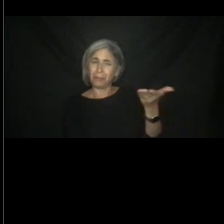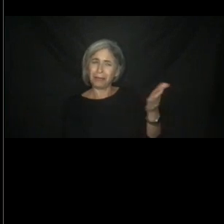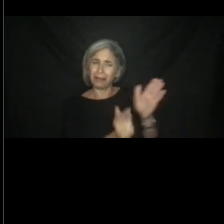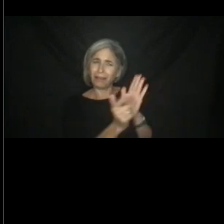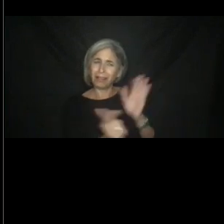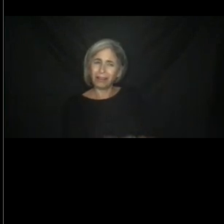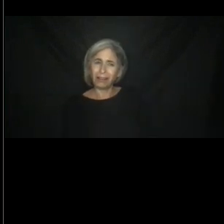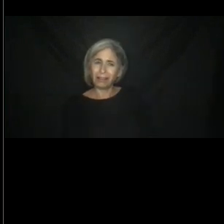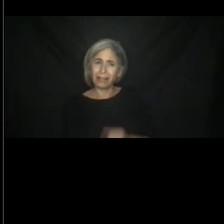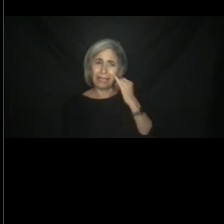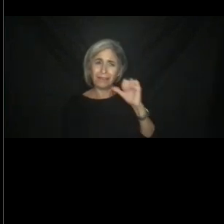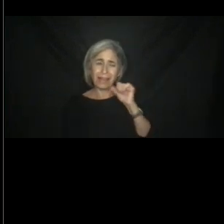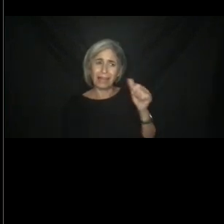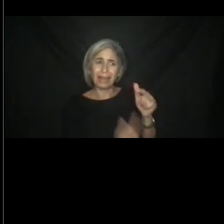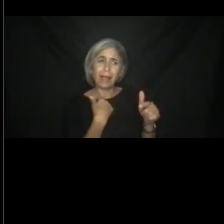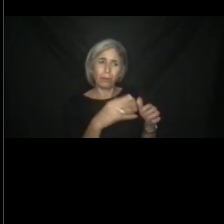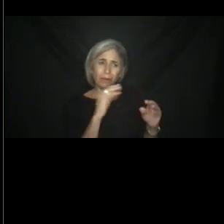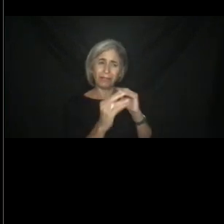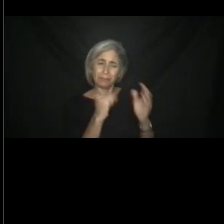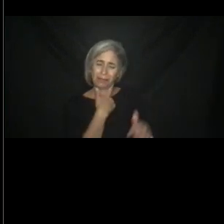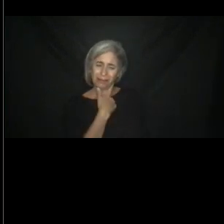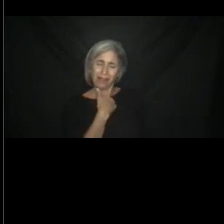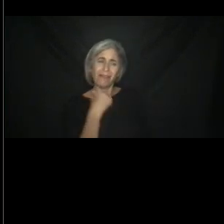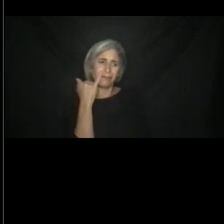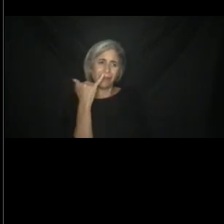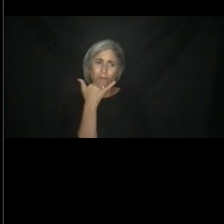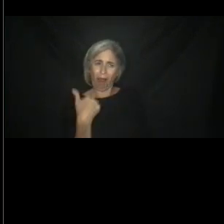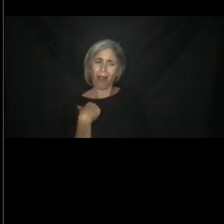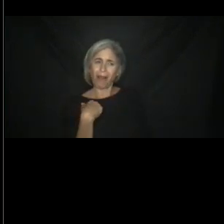And if it isn't, I'll stand corrected.